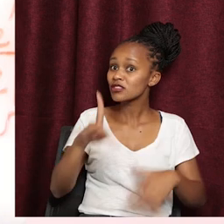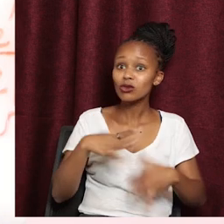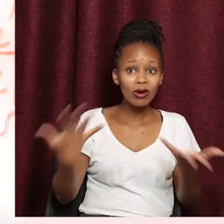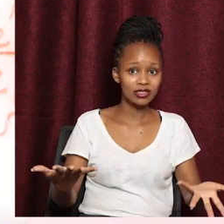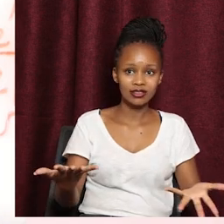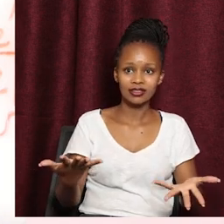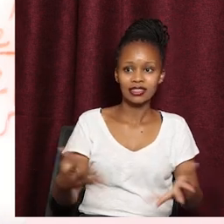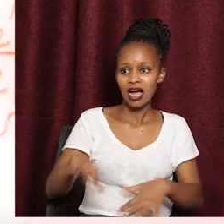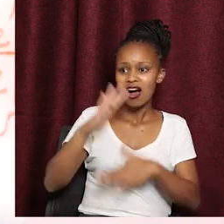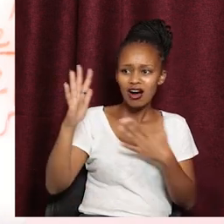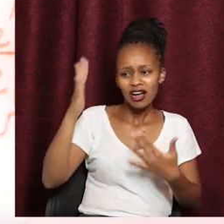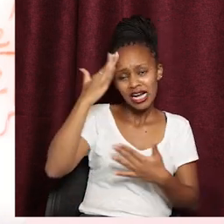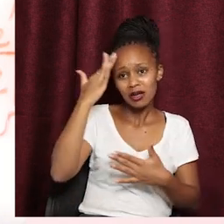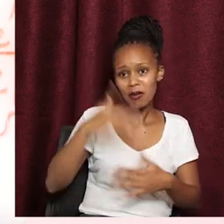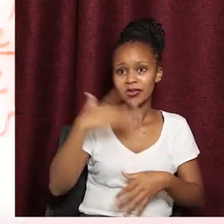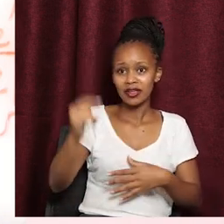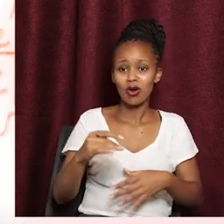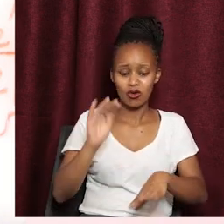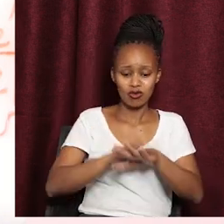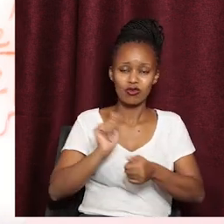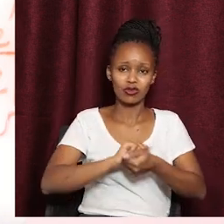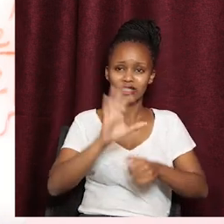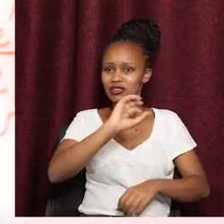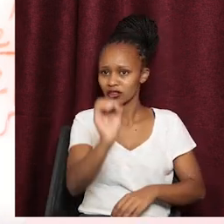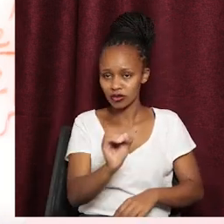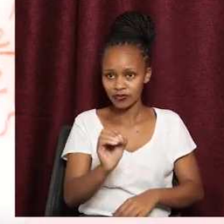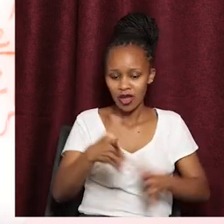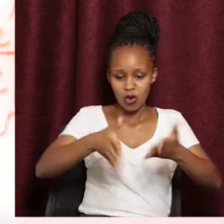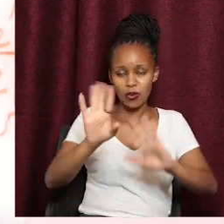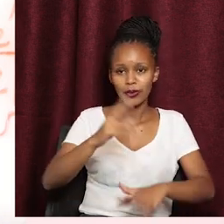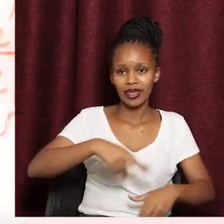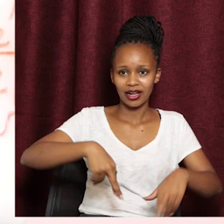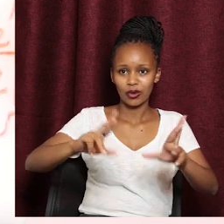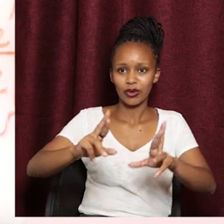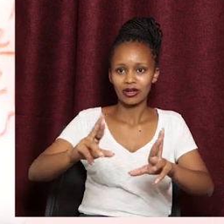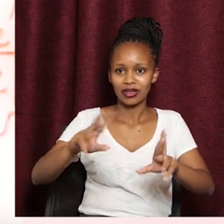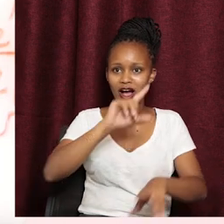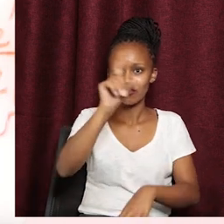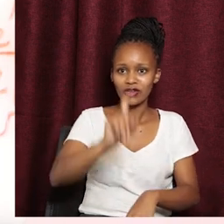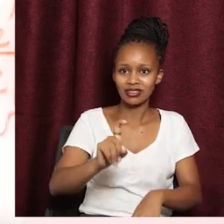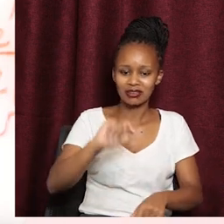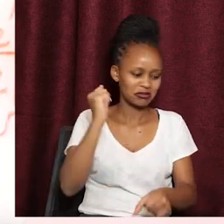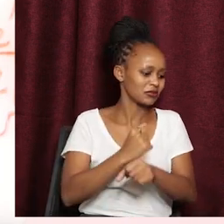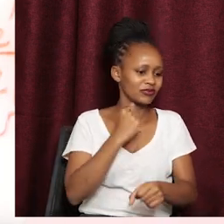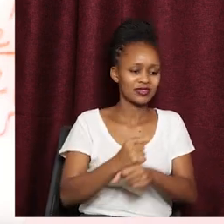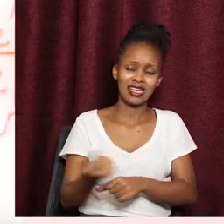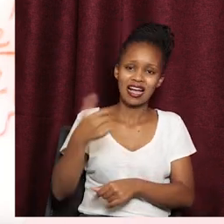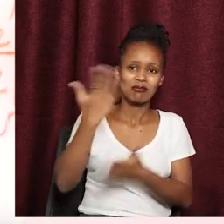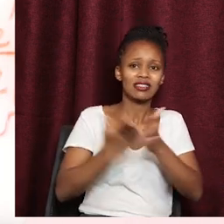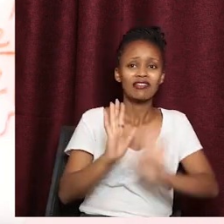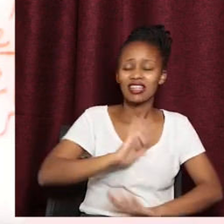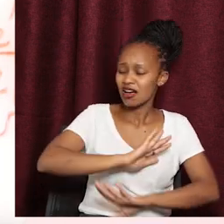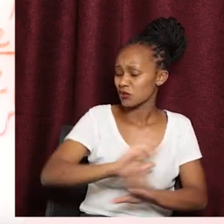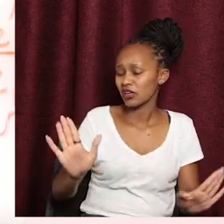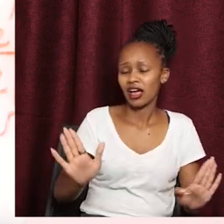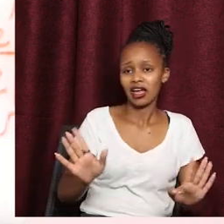we didn't go on Good Friday for the way of the cross. We did not attend the vigil mass. We did not even go